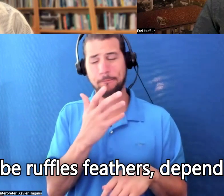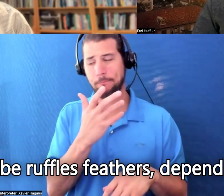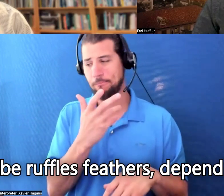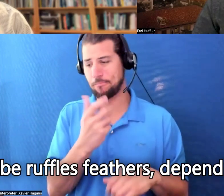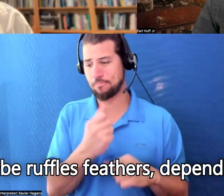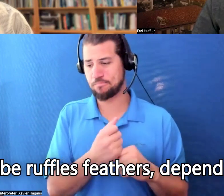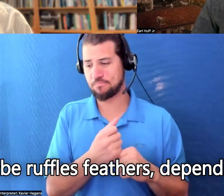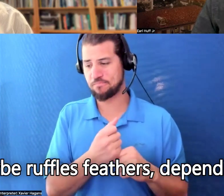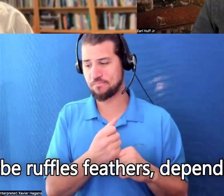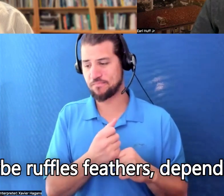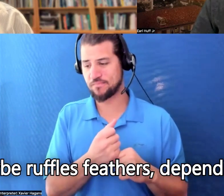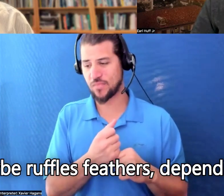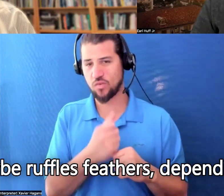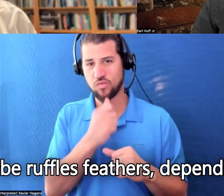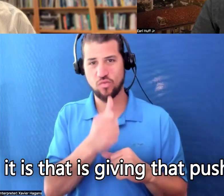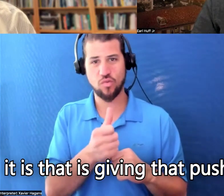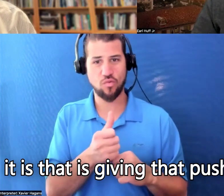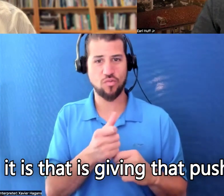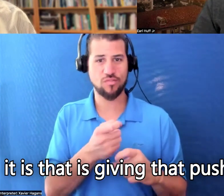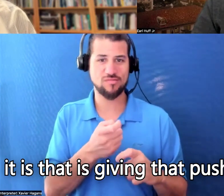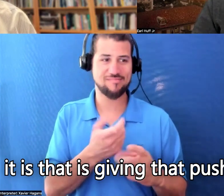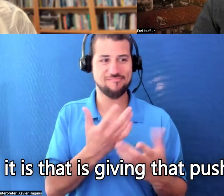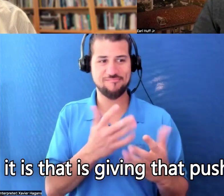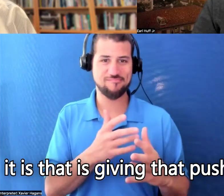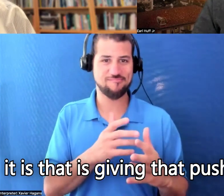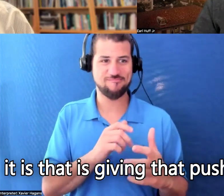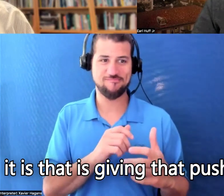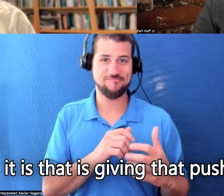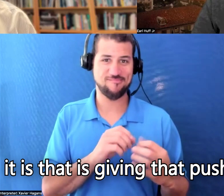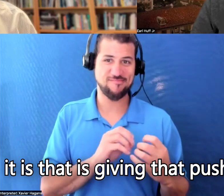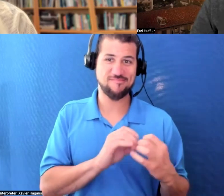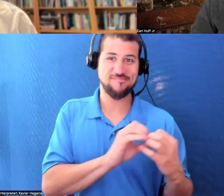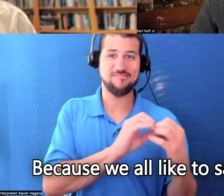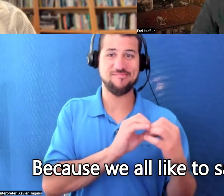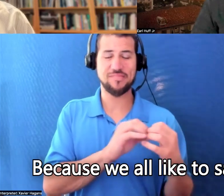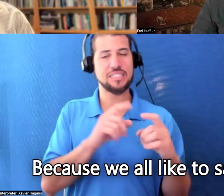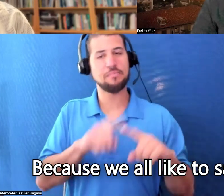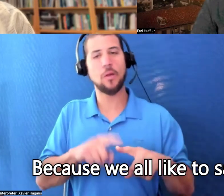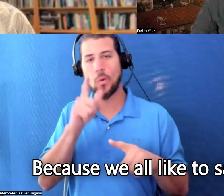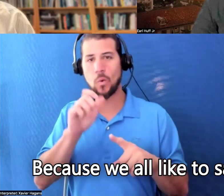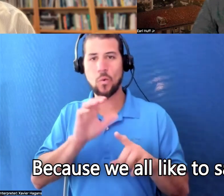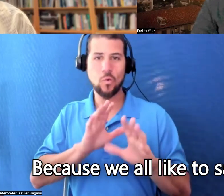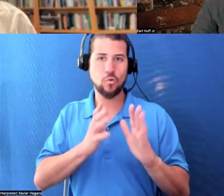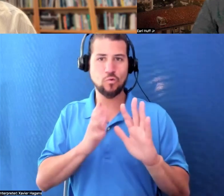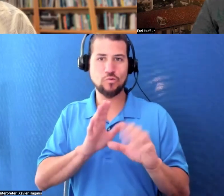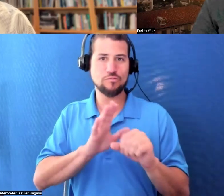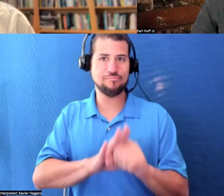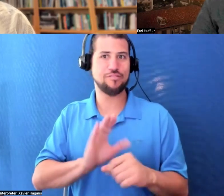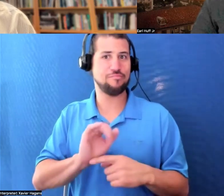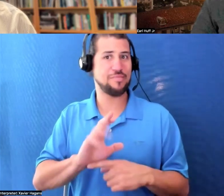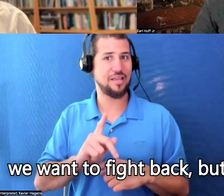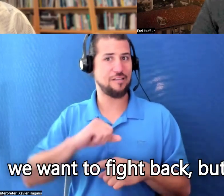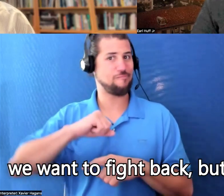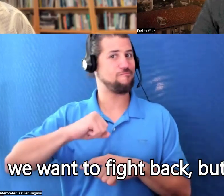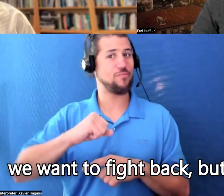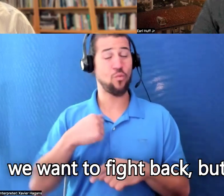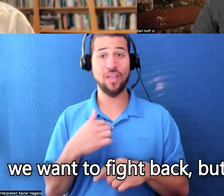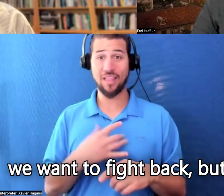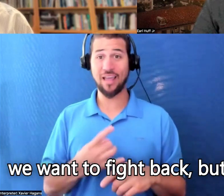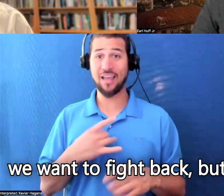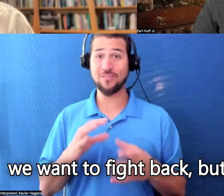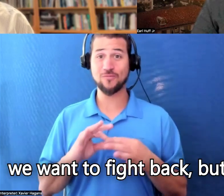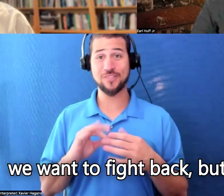you don't maybe ruffles feathers depending on who it is that is giving that pushback. Because we all like to say